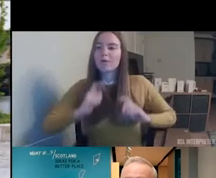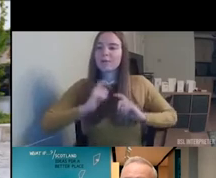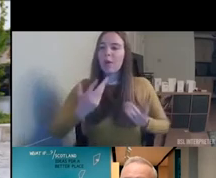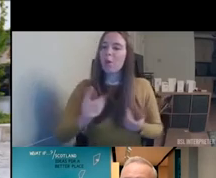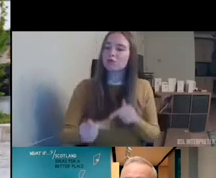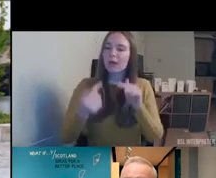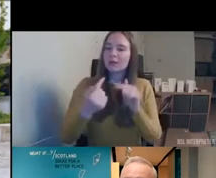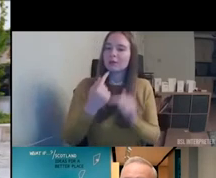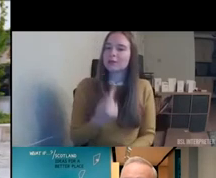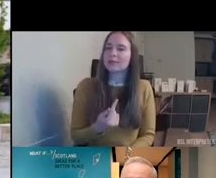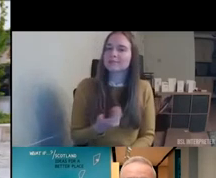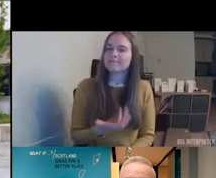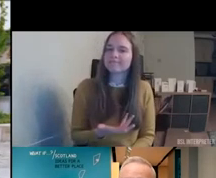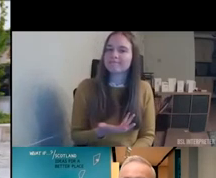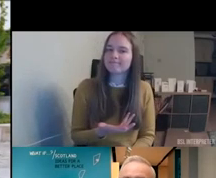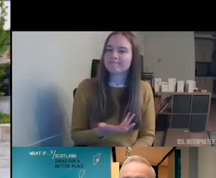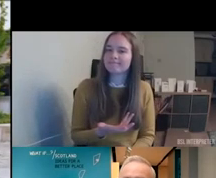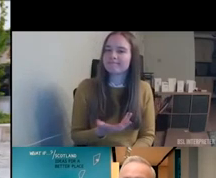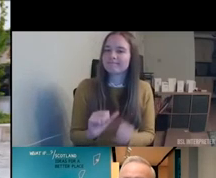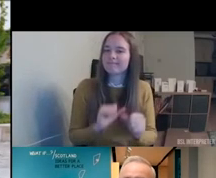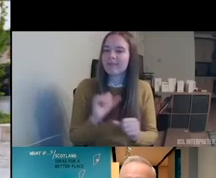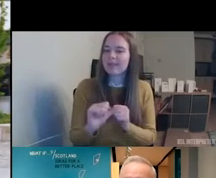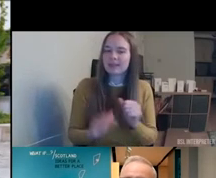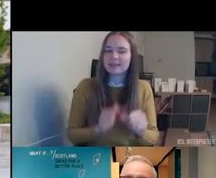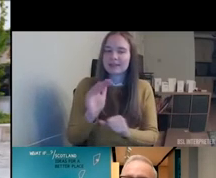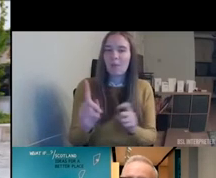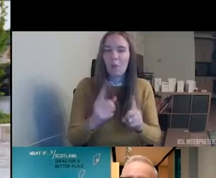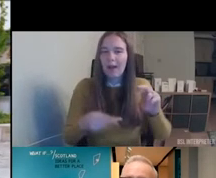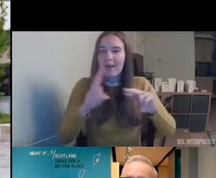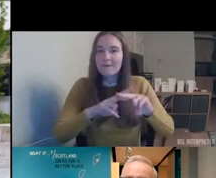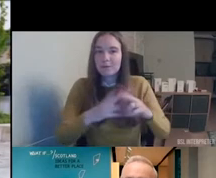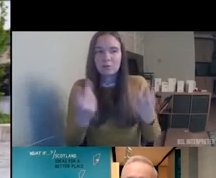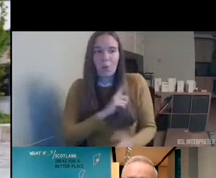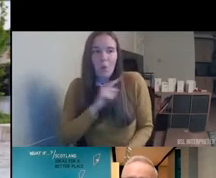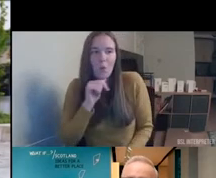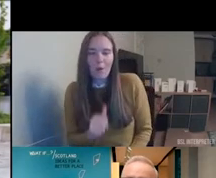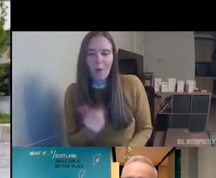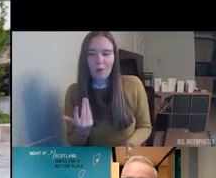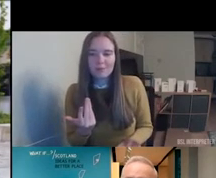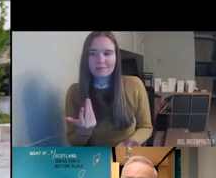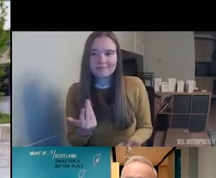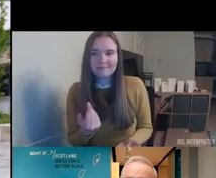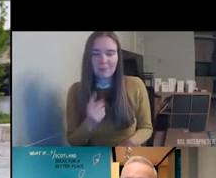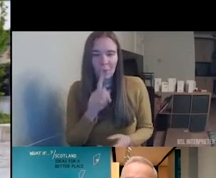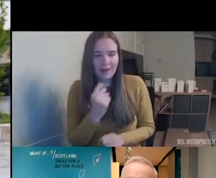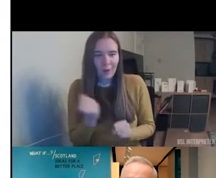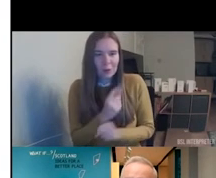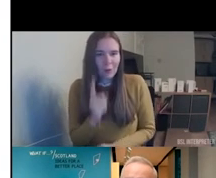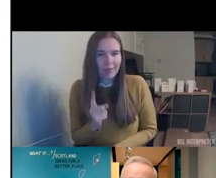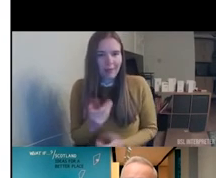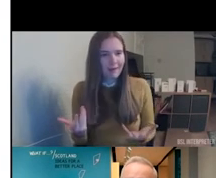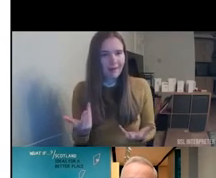well, you know, the next step beyond what if is why not? Why can't we do this? And there's been some fantastic